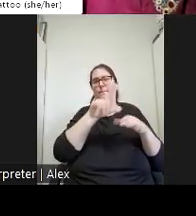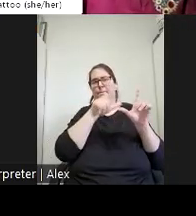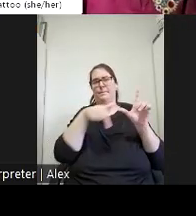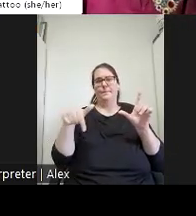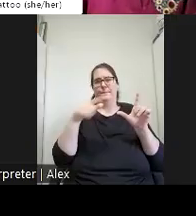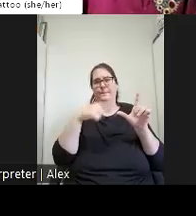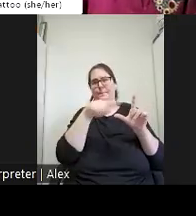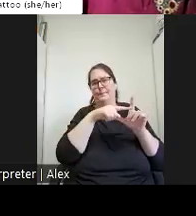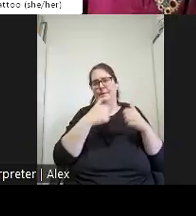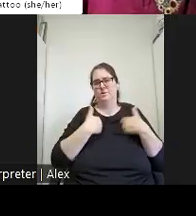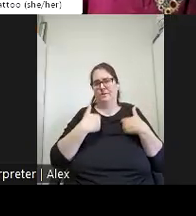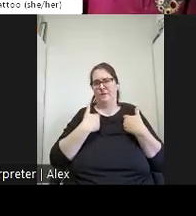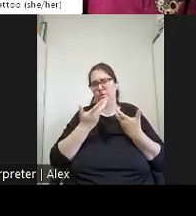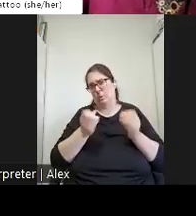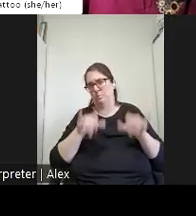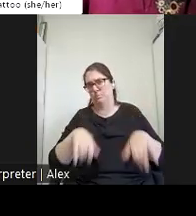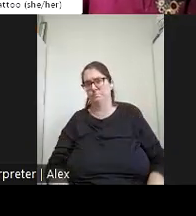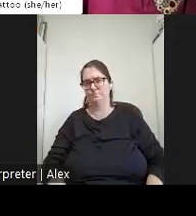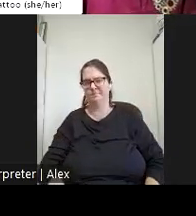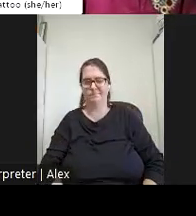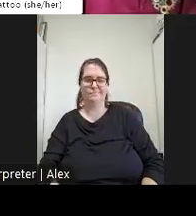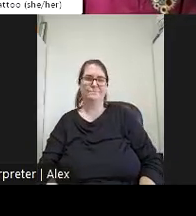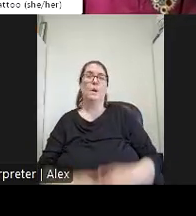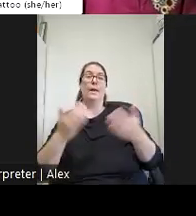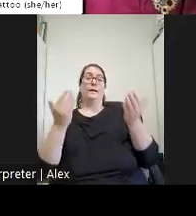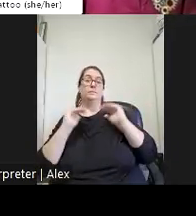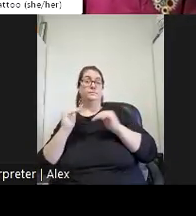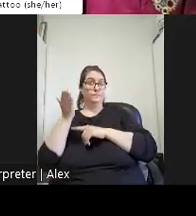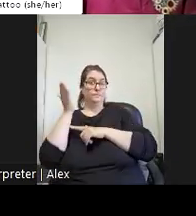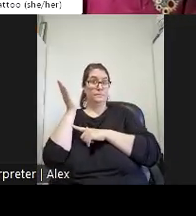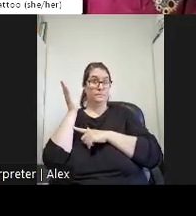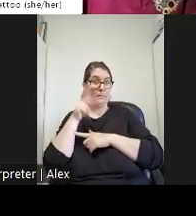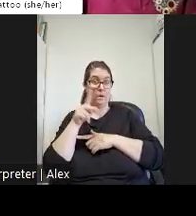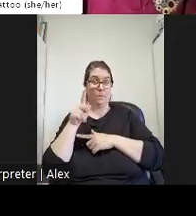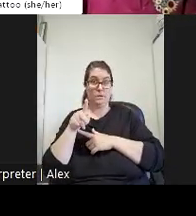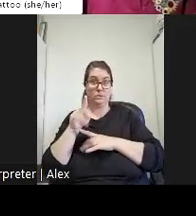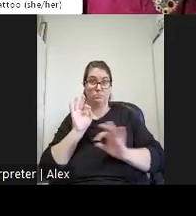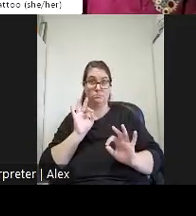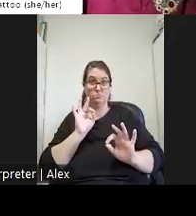LGBTQS2 survivors as well. Okay, so should we resume the